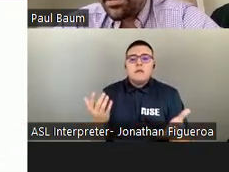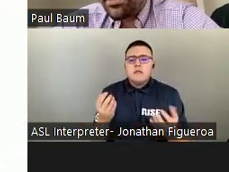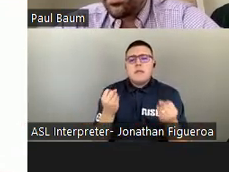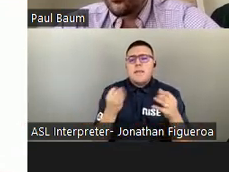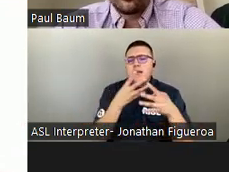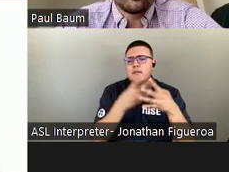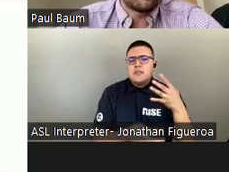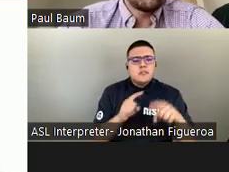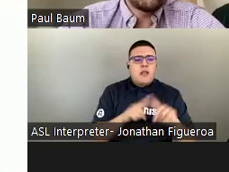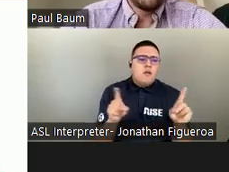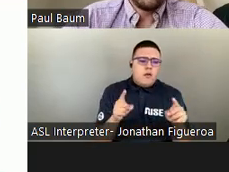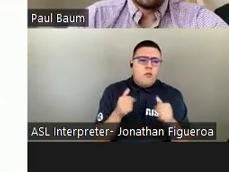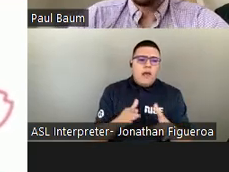things.